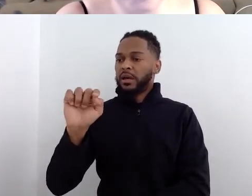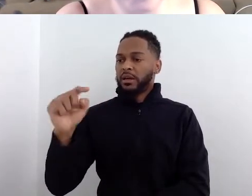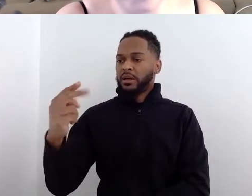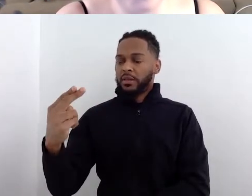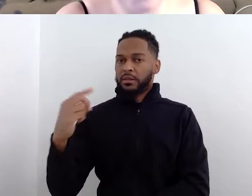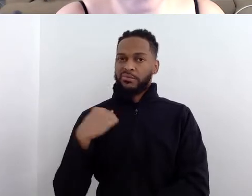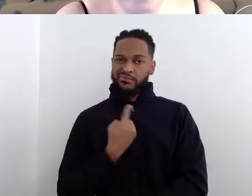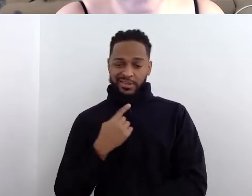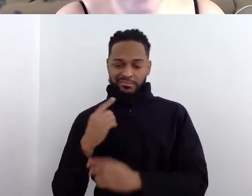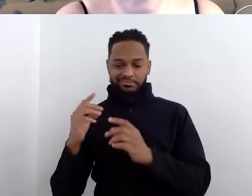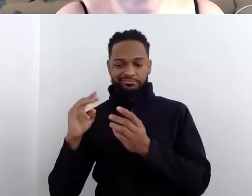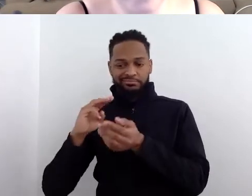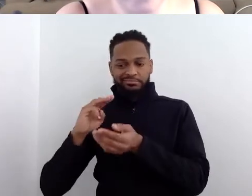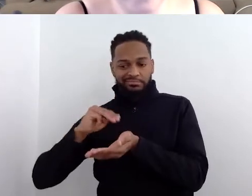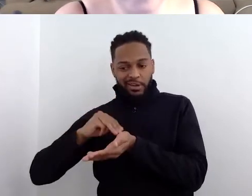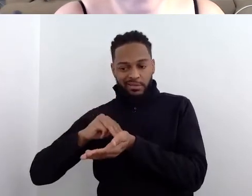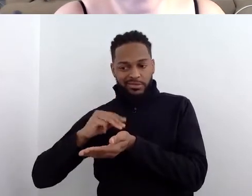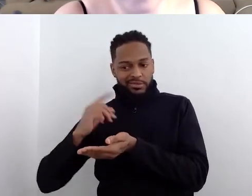COVID hit,